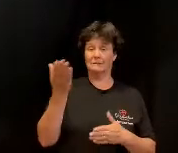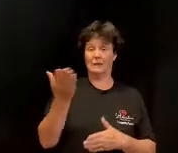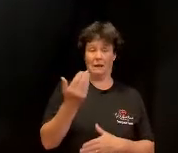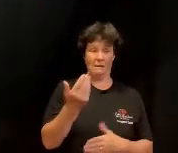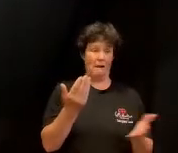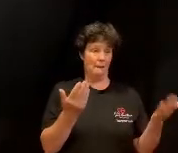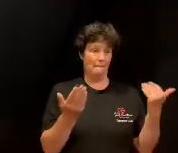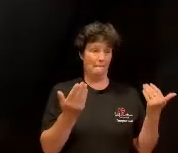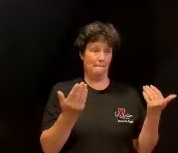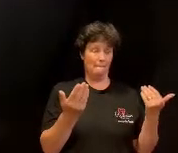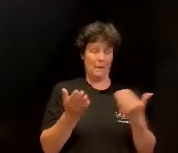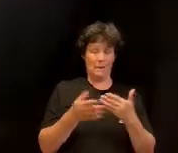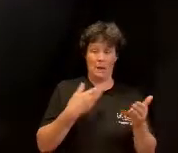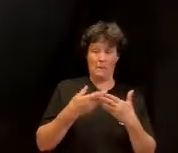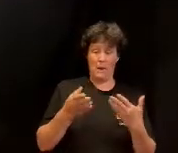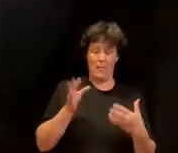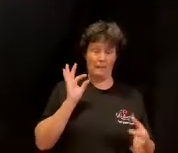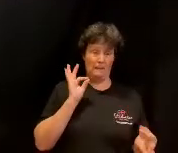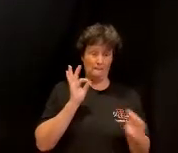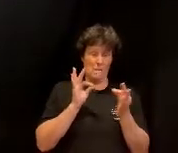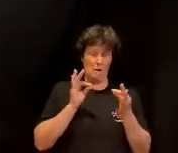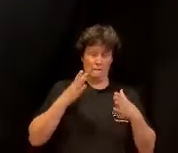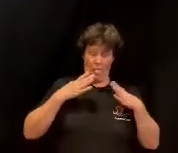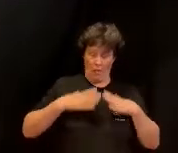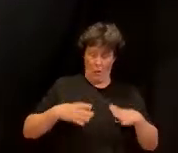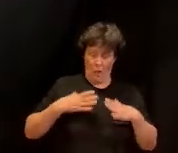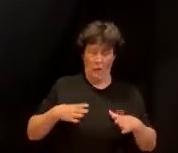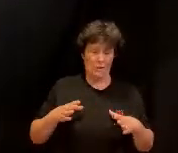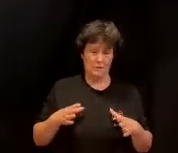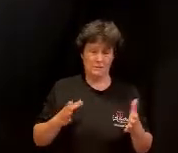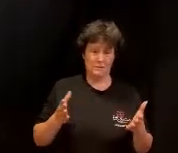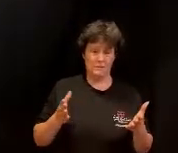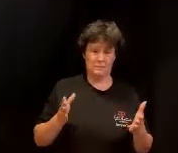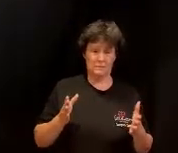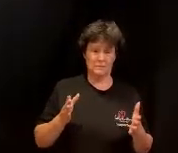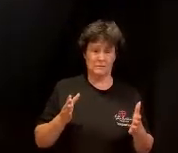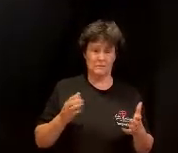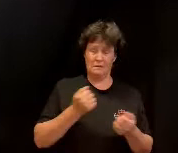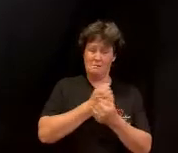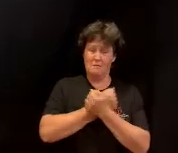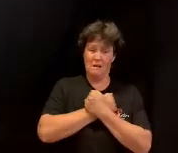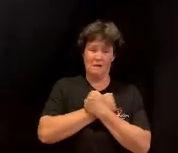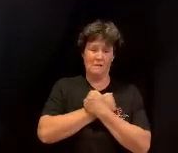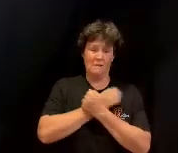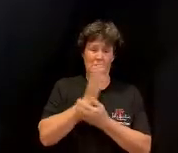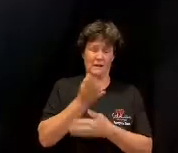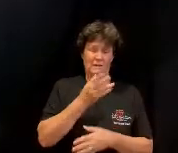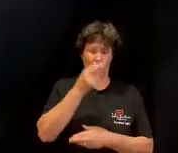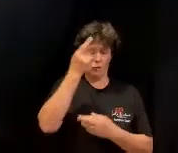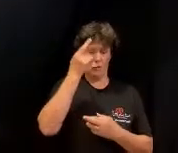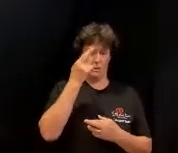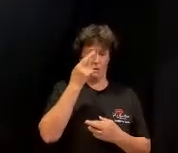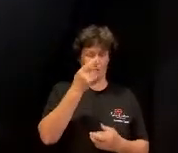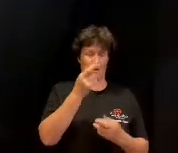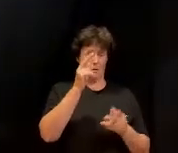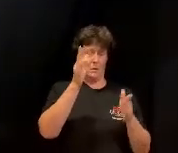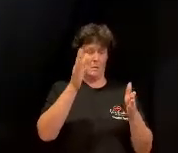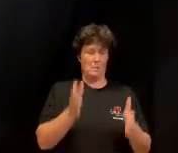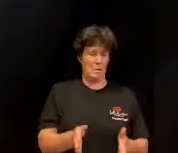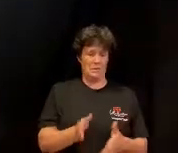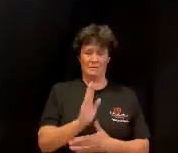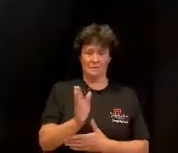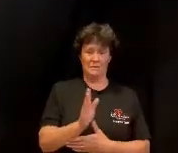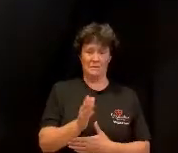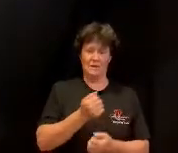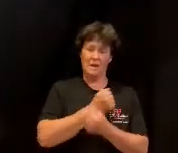Not whether you dressed right or whether you look, no. Love never neglects needs. Number two, love